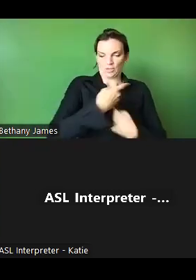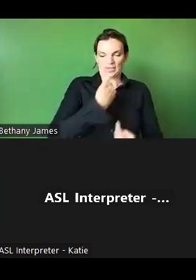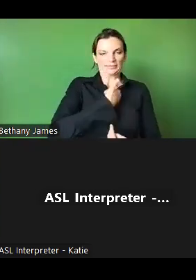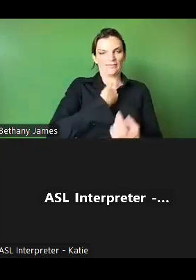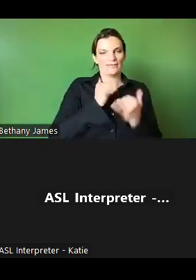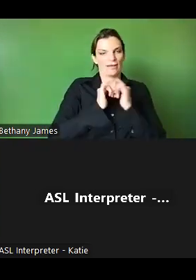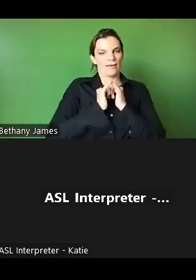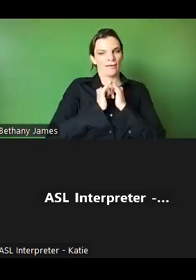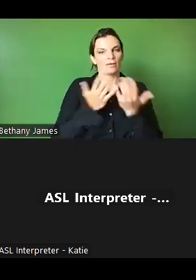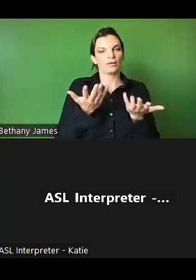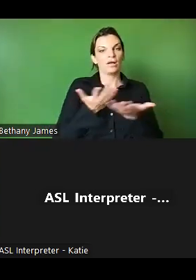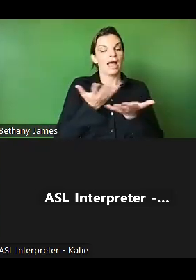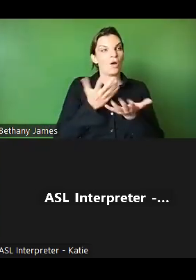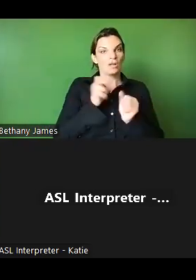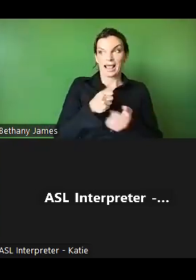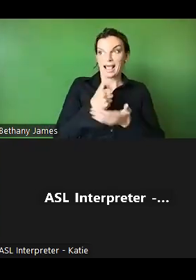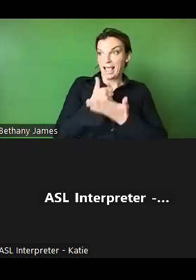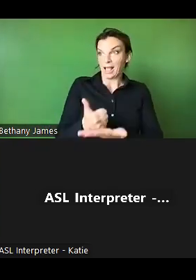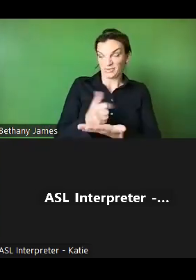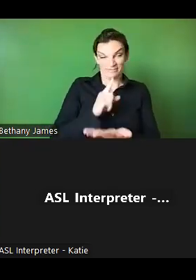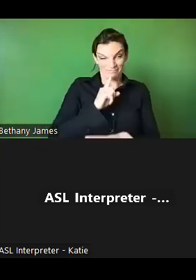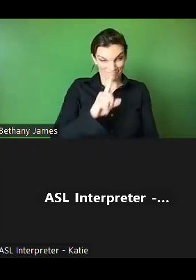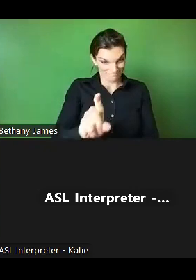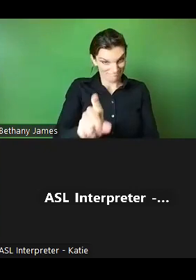what can you realistically do to help those things?